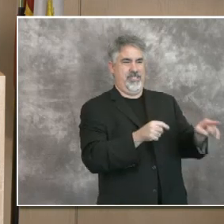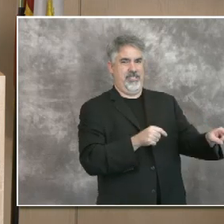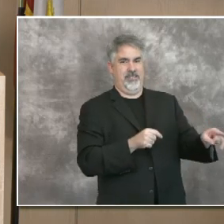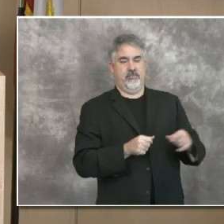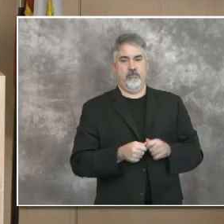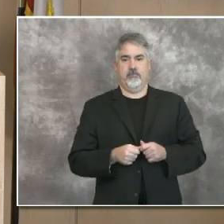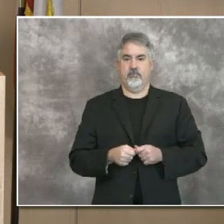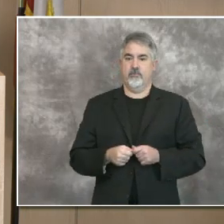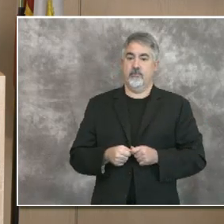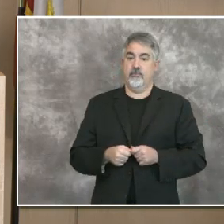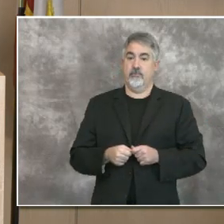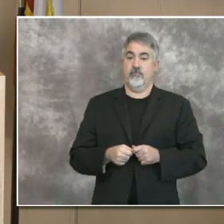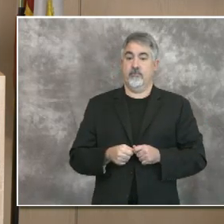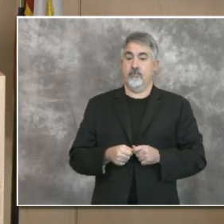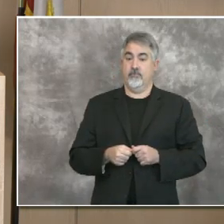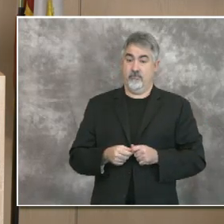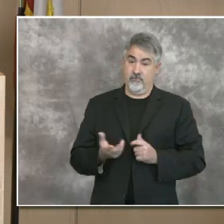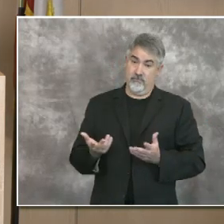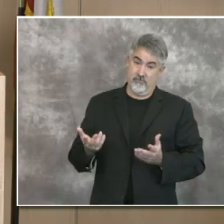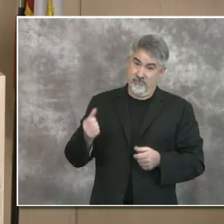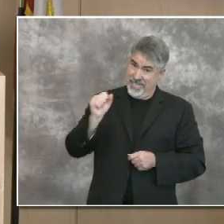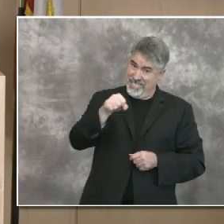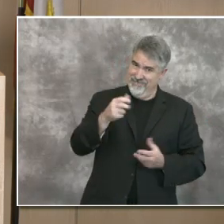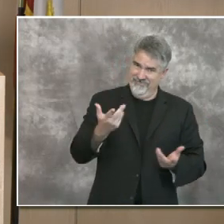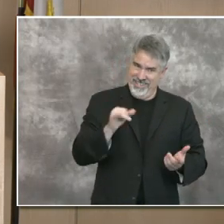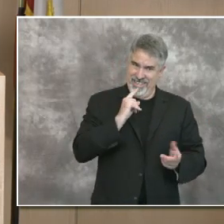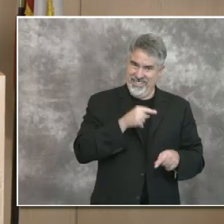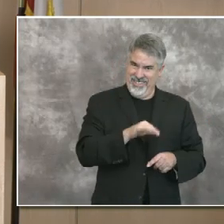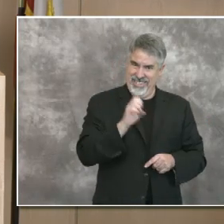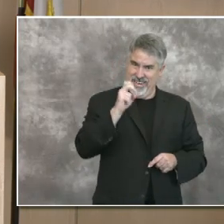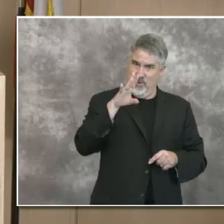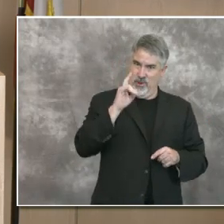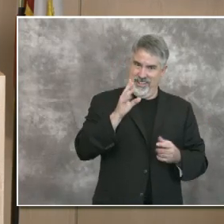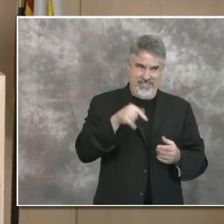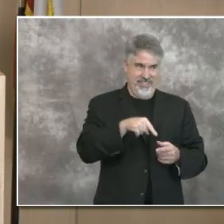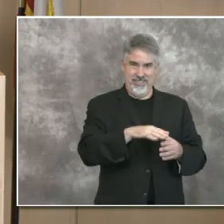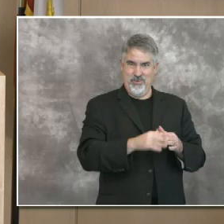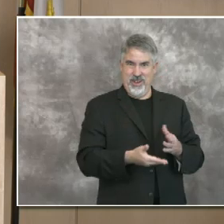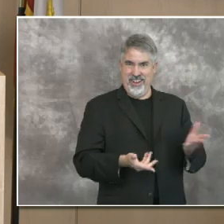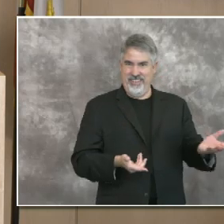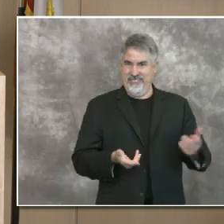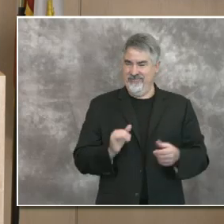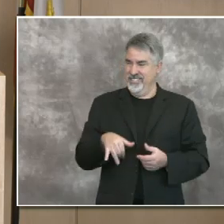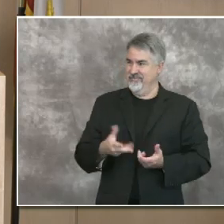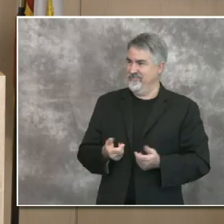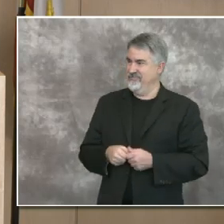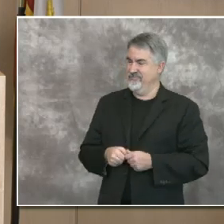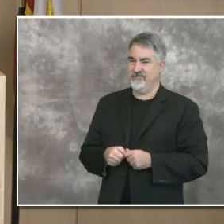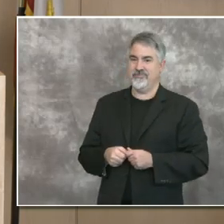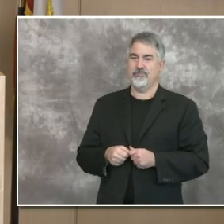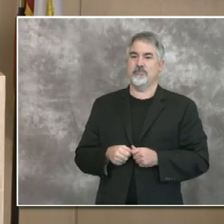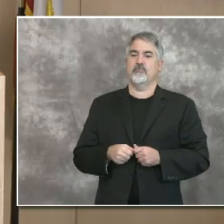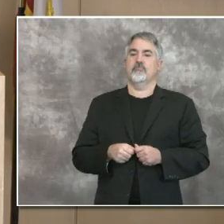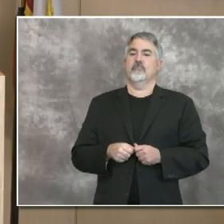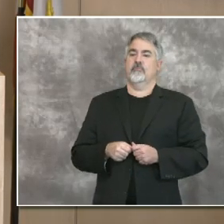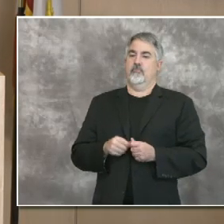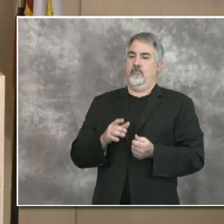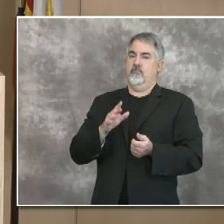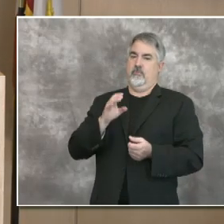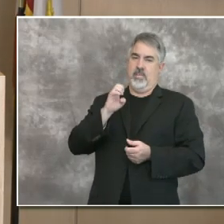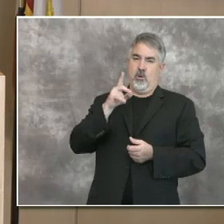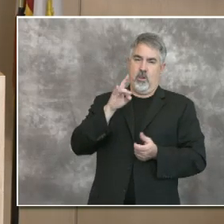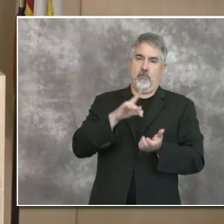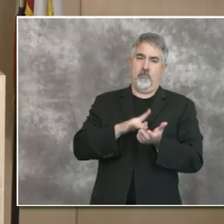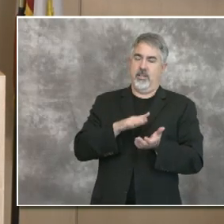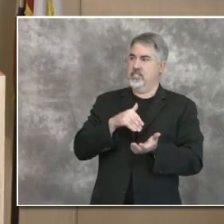the answer, in short, is yes, this weekend at Euclid Medical Center. Okay, I have another